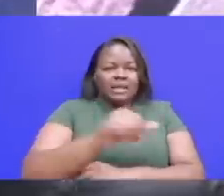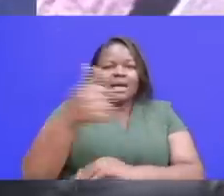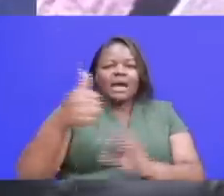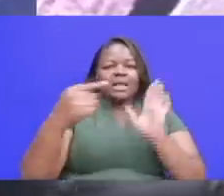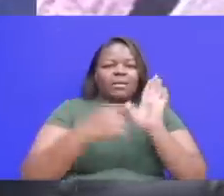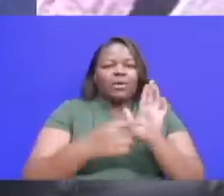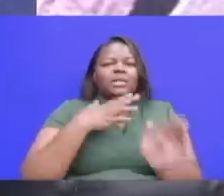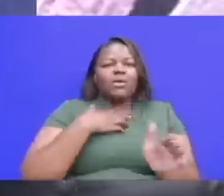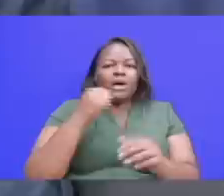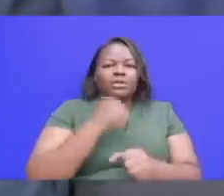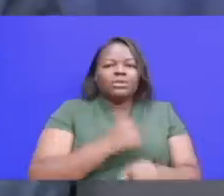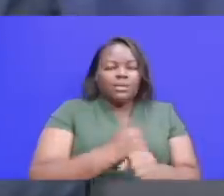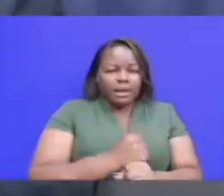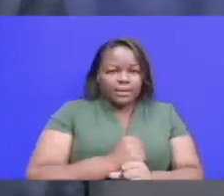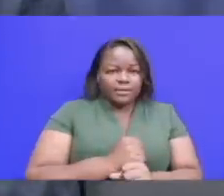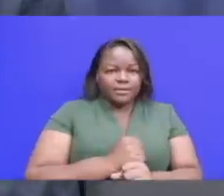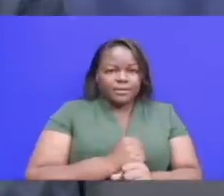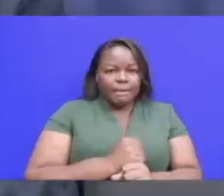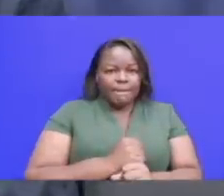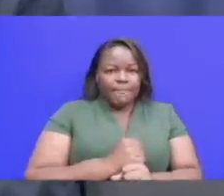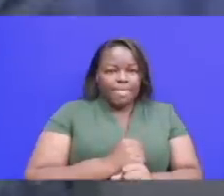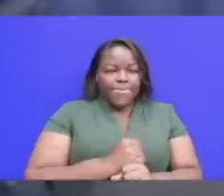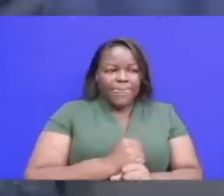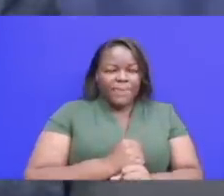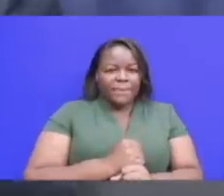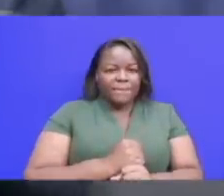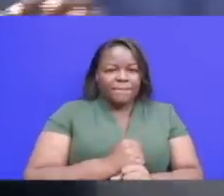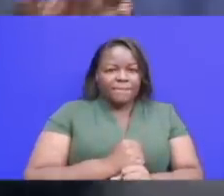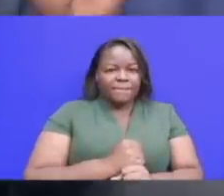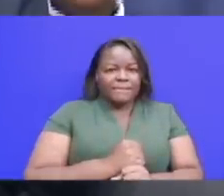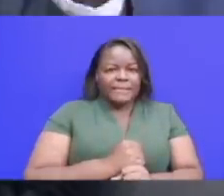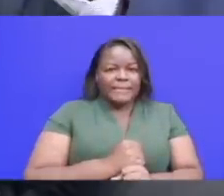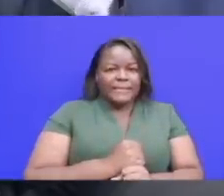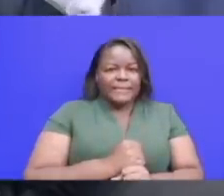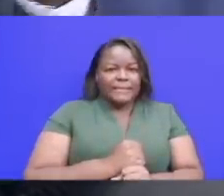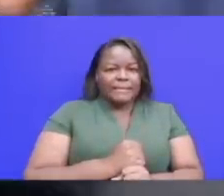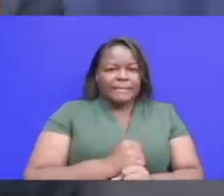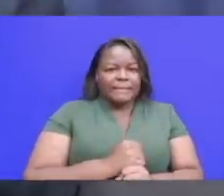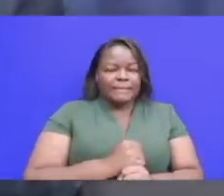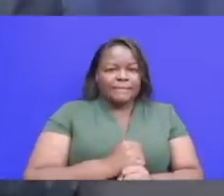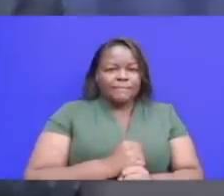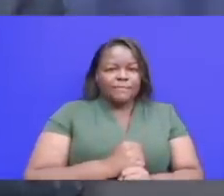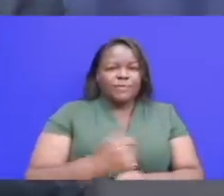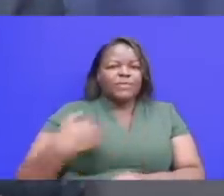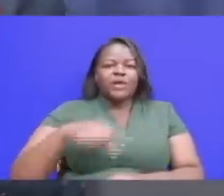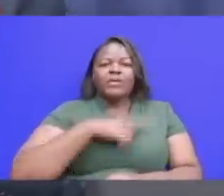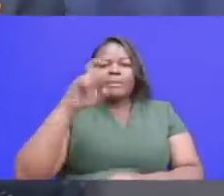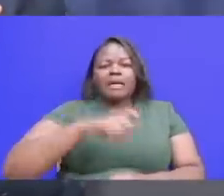to make is that, which is very key to all of us, is that we should